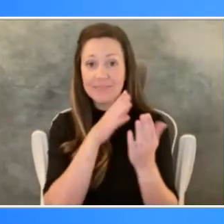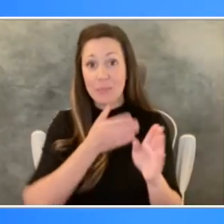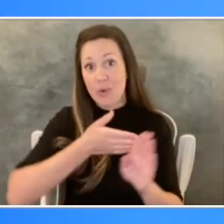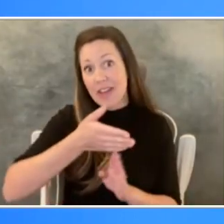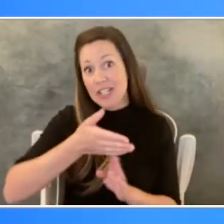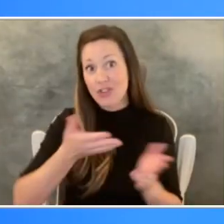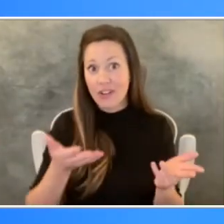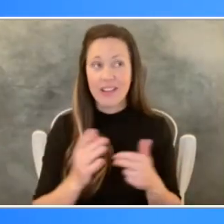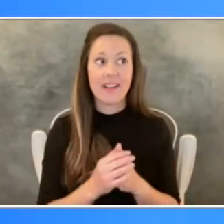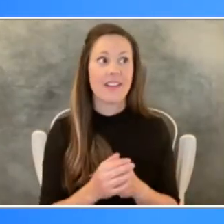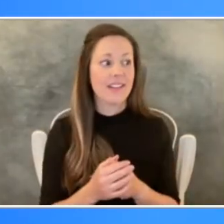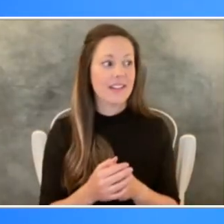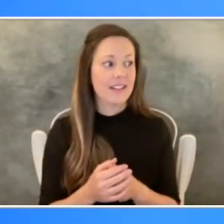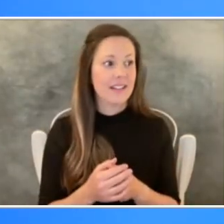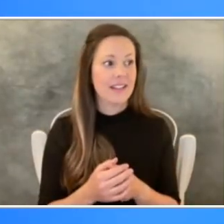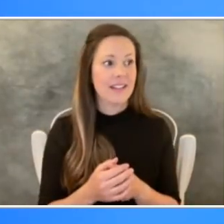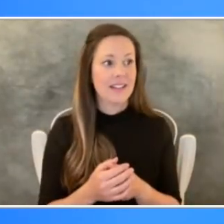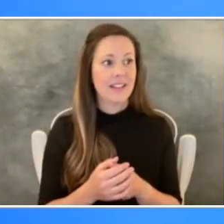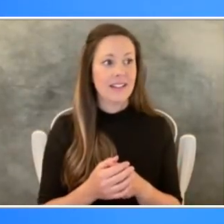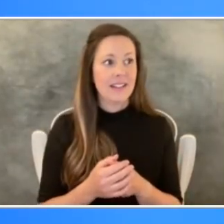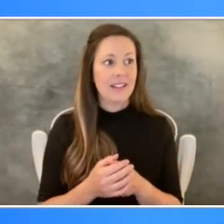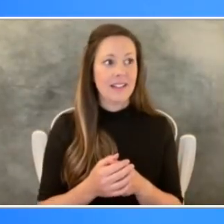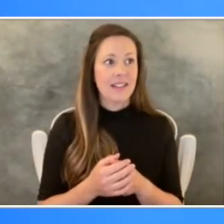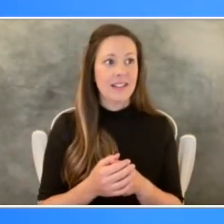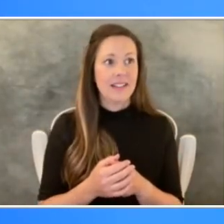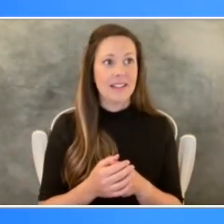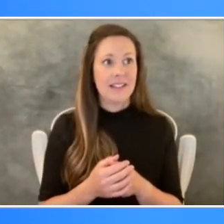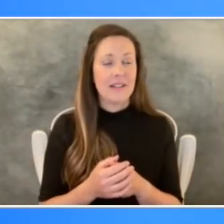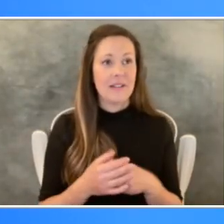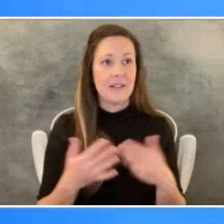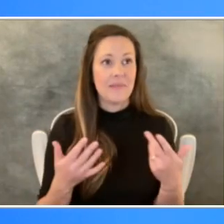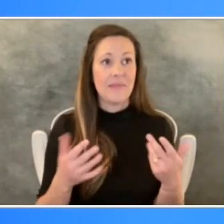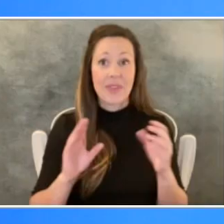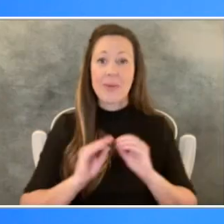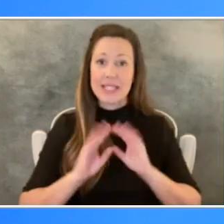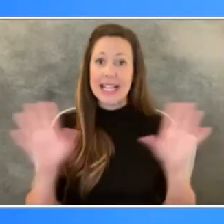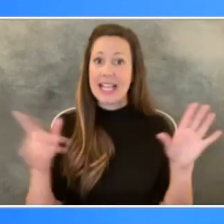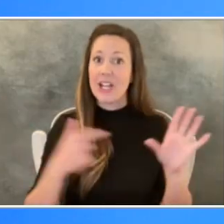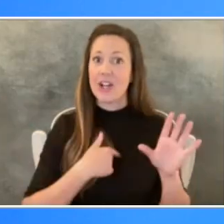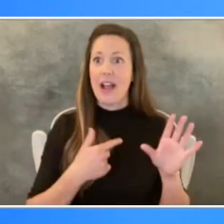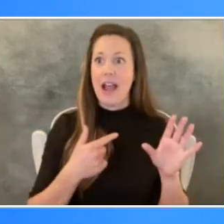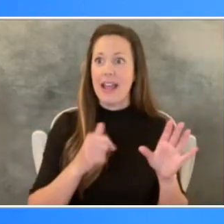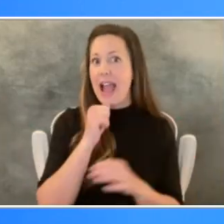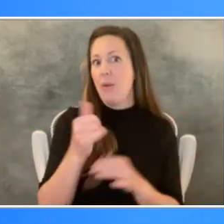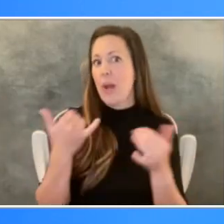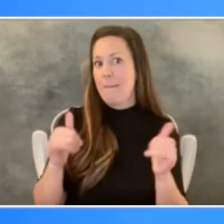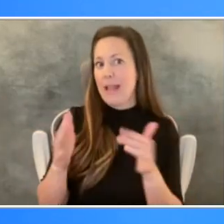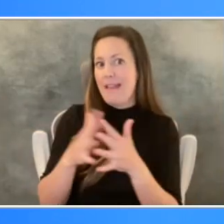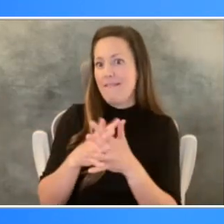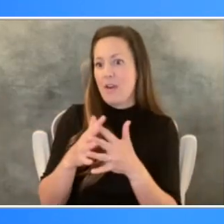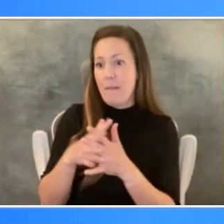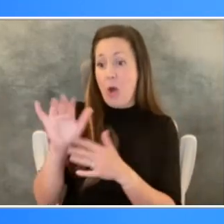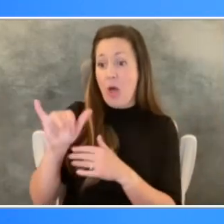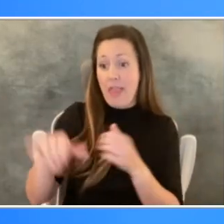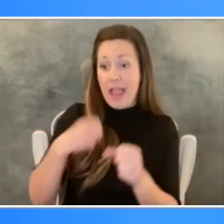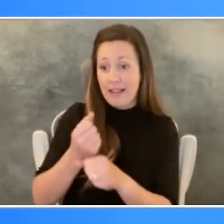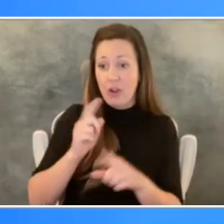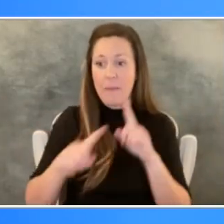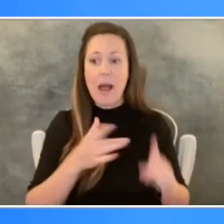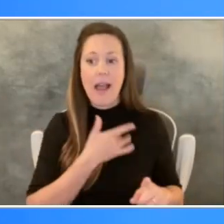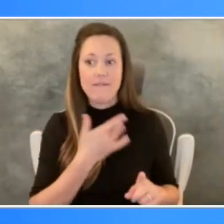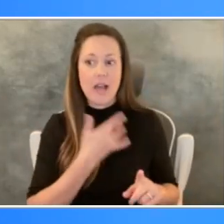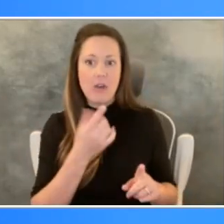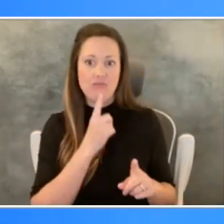start, talking to him, it was clear I wouldn't play football that year, but I felt very safe in his hands,